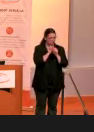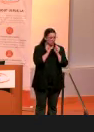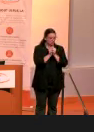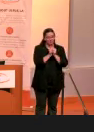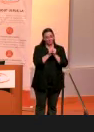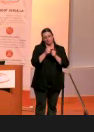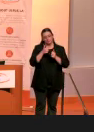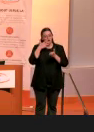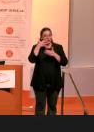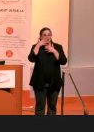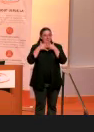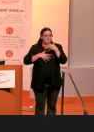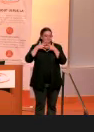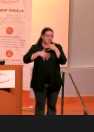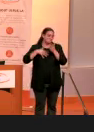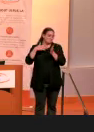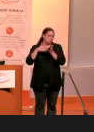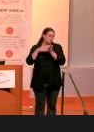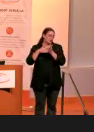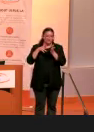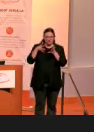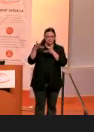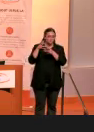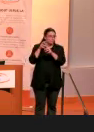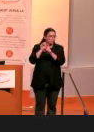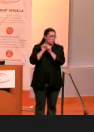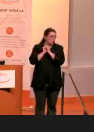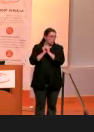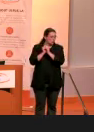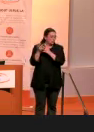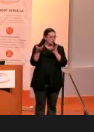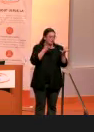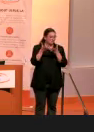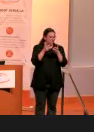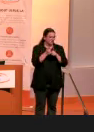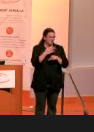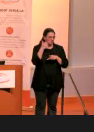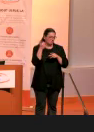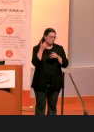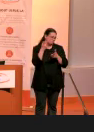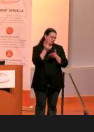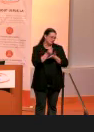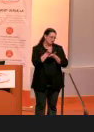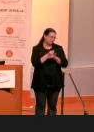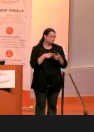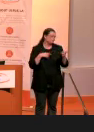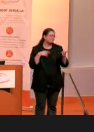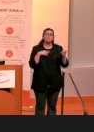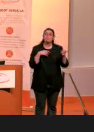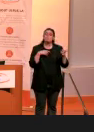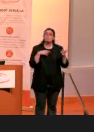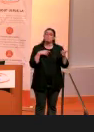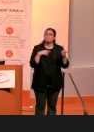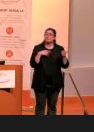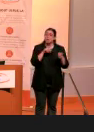hematology colleagues for screening that and trying to figure out how best to treat. Another question is, should we be seeing a